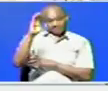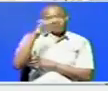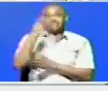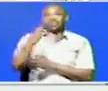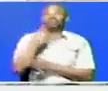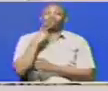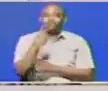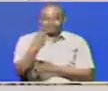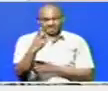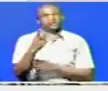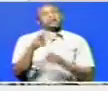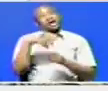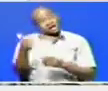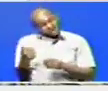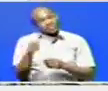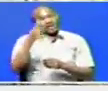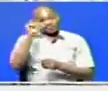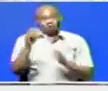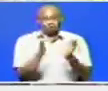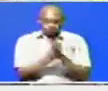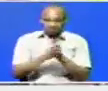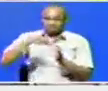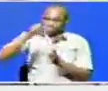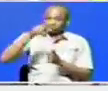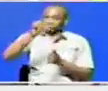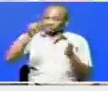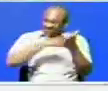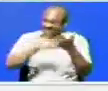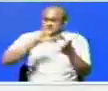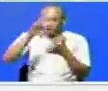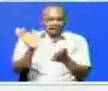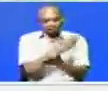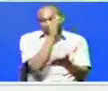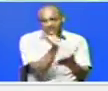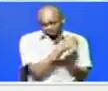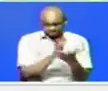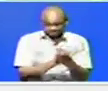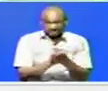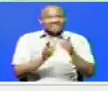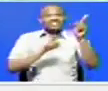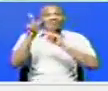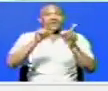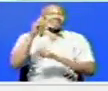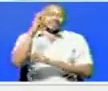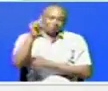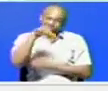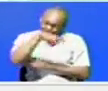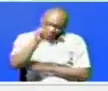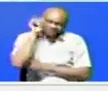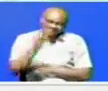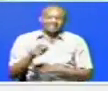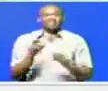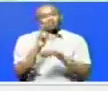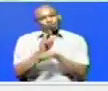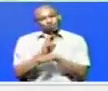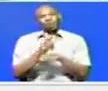200 presiding officers and some returning officers who made errors in the nullified election. Safaricom will be the commission's main service provider